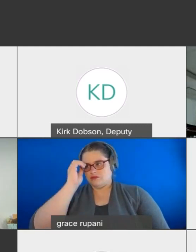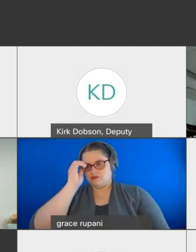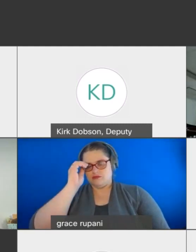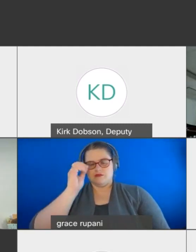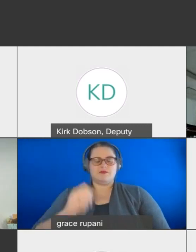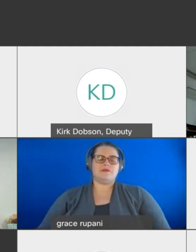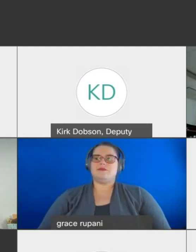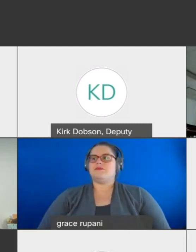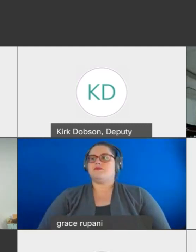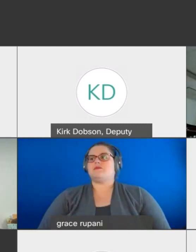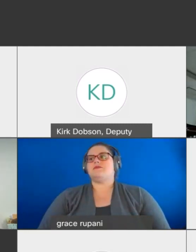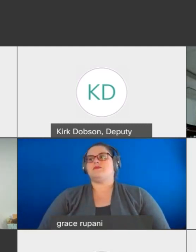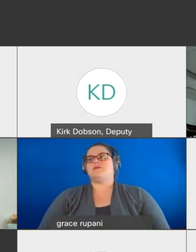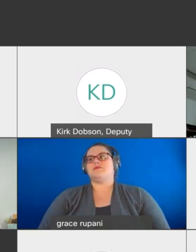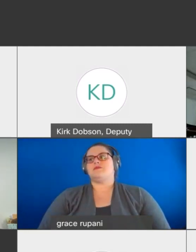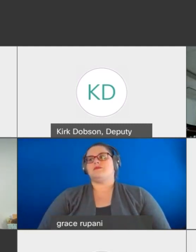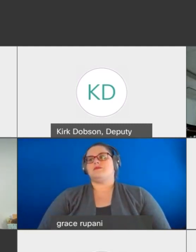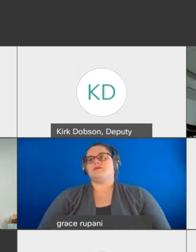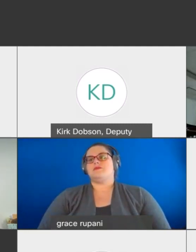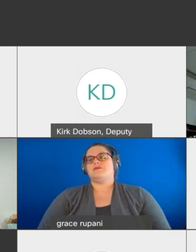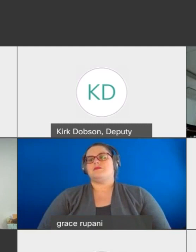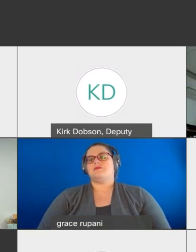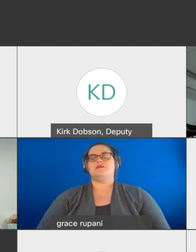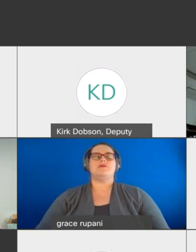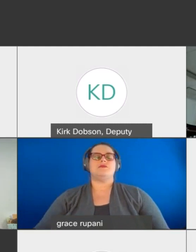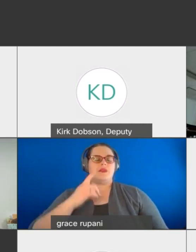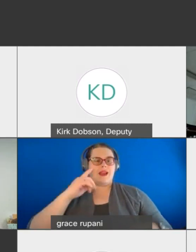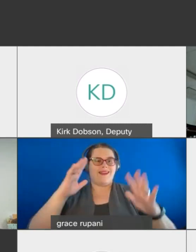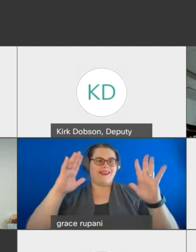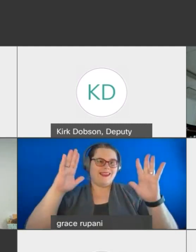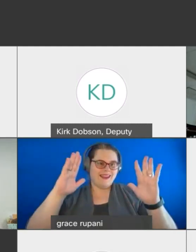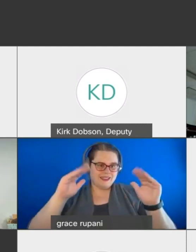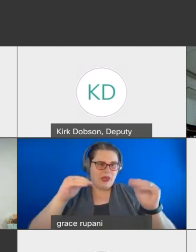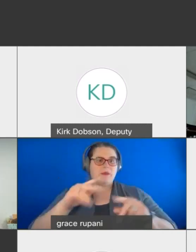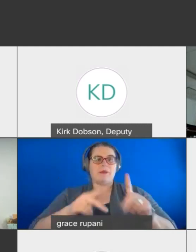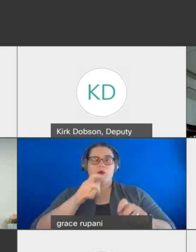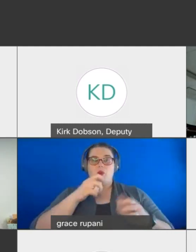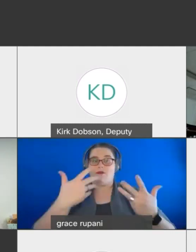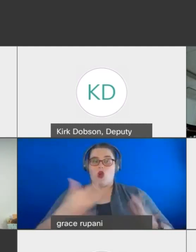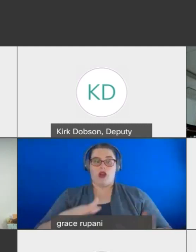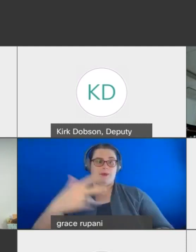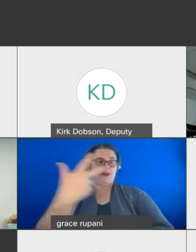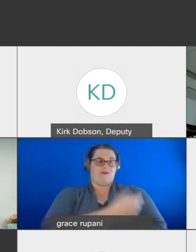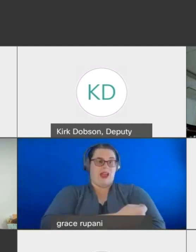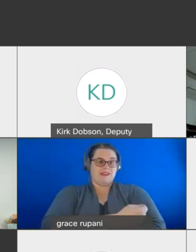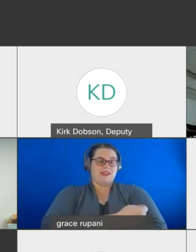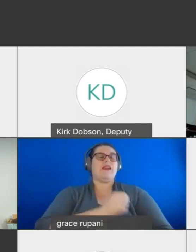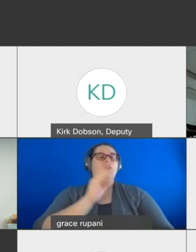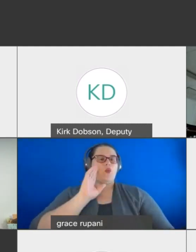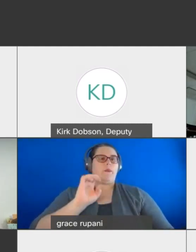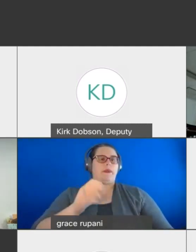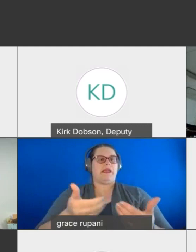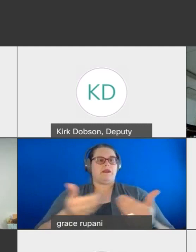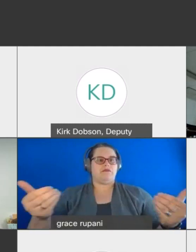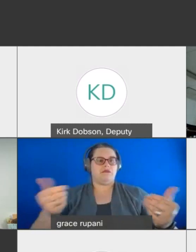who have been fully vaccinated. And those numbers amongst the people we support are